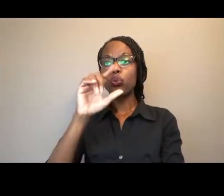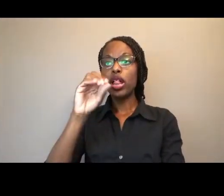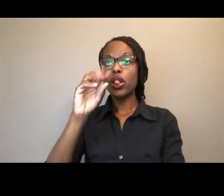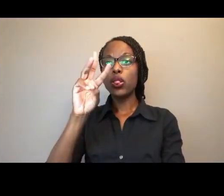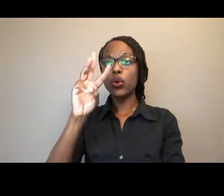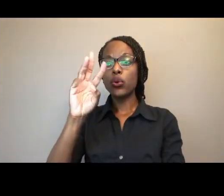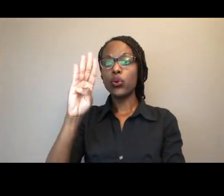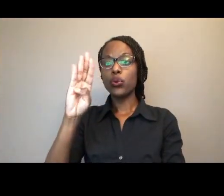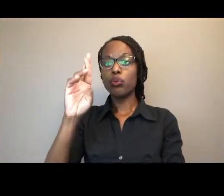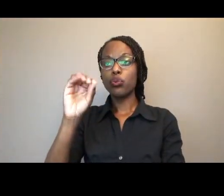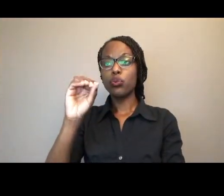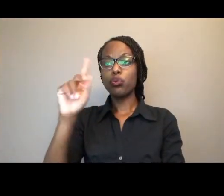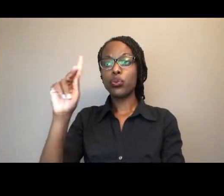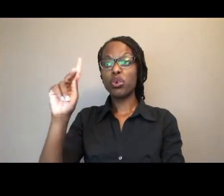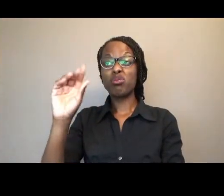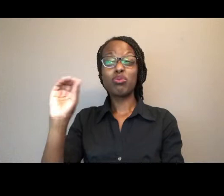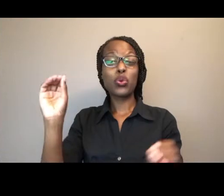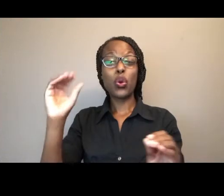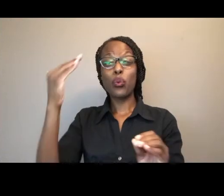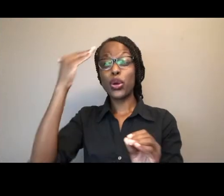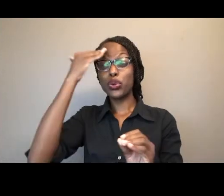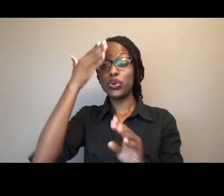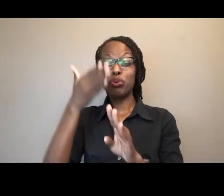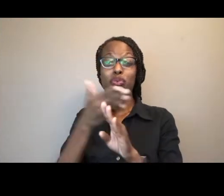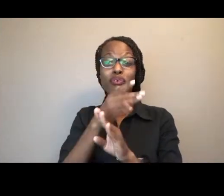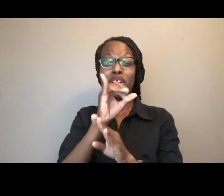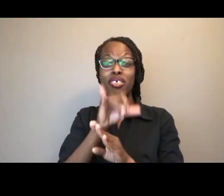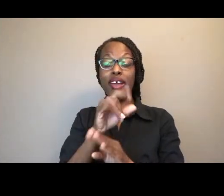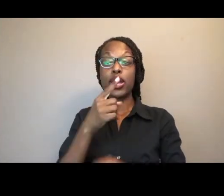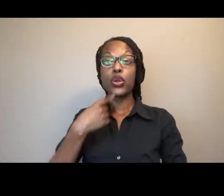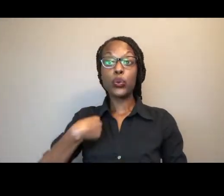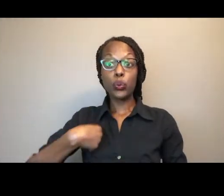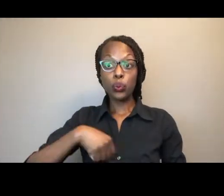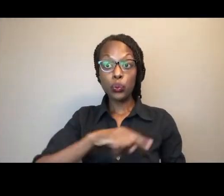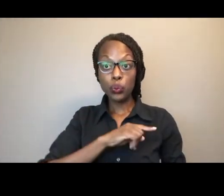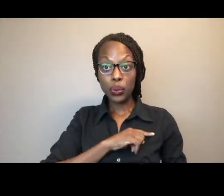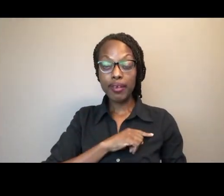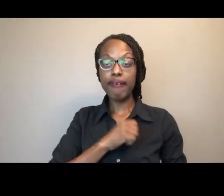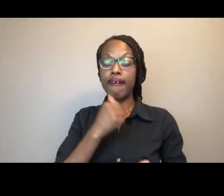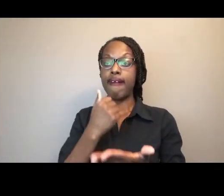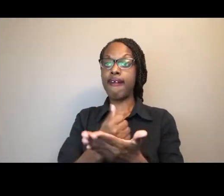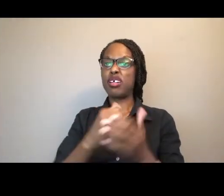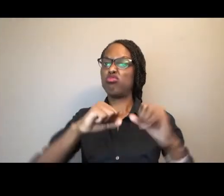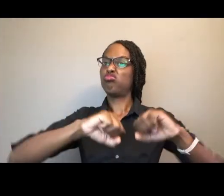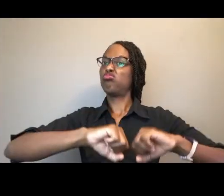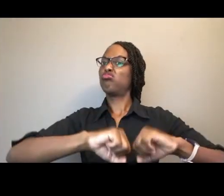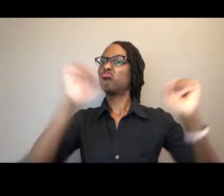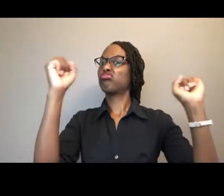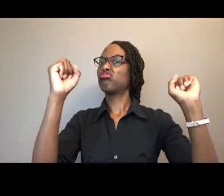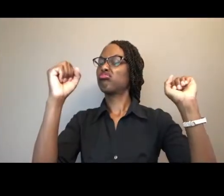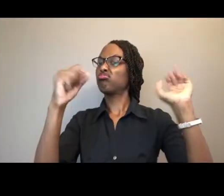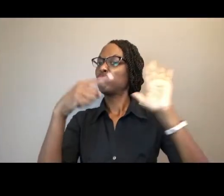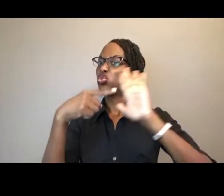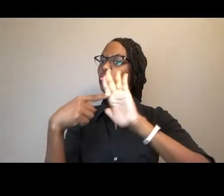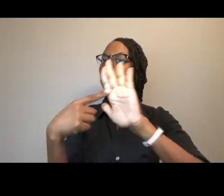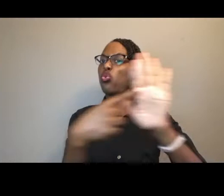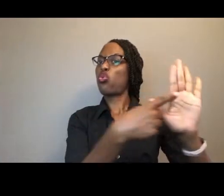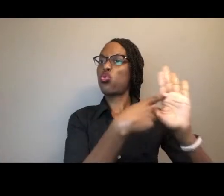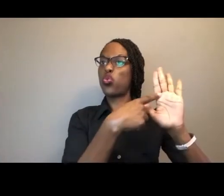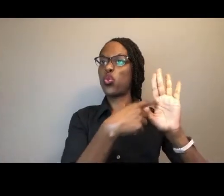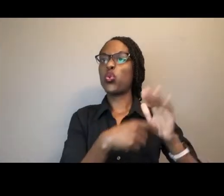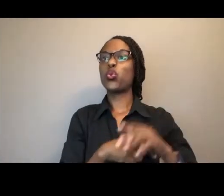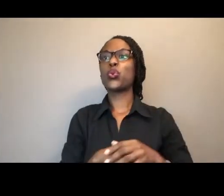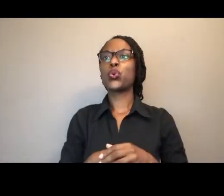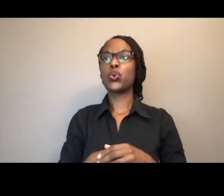before we made it public. And we started